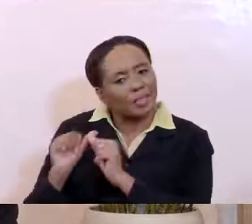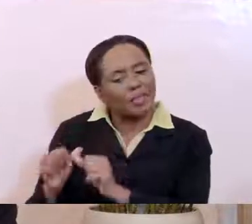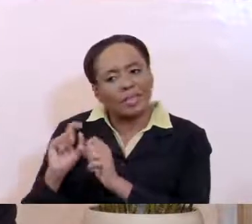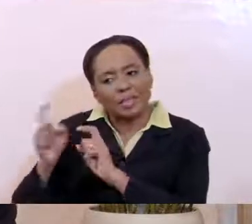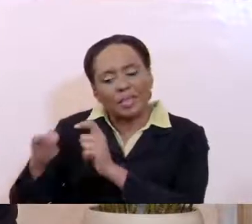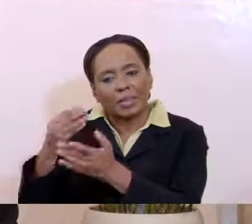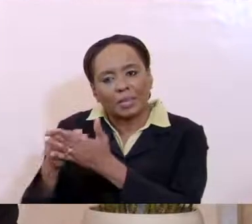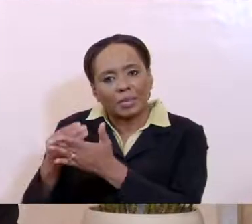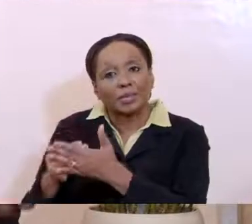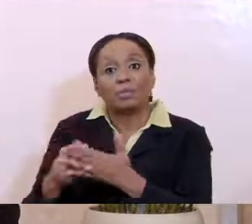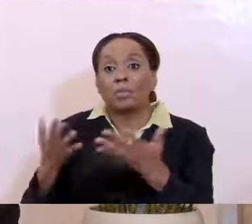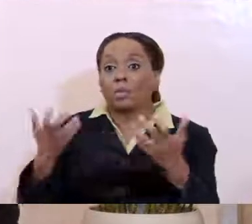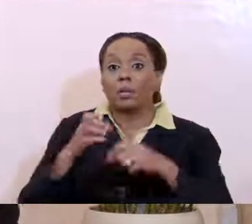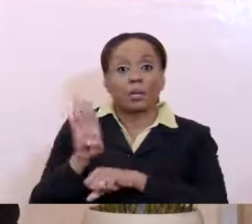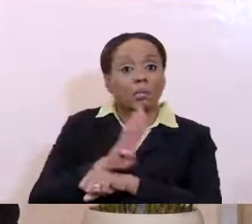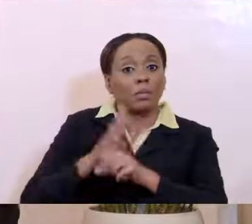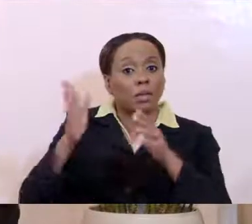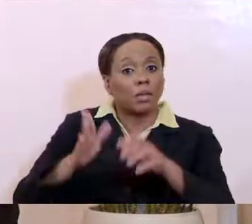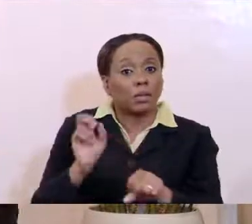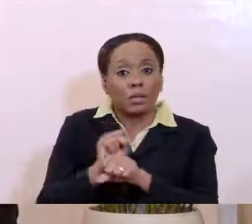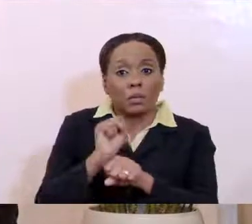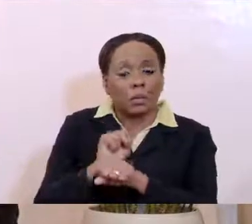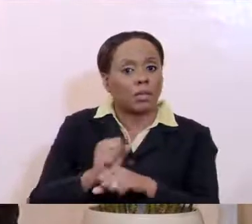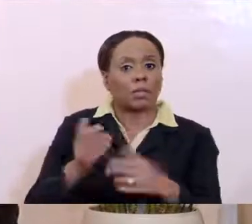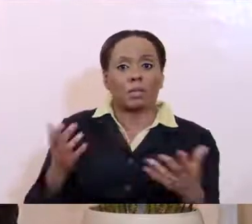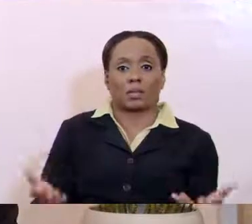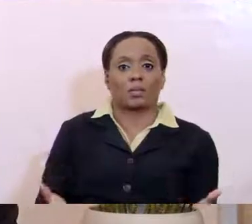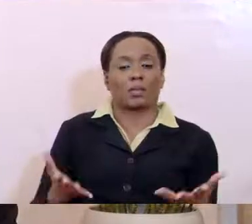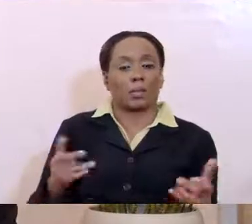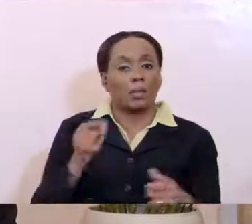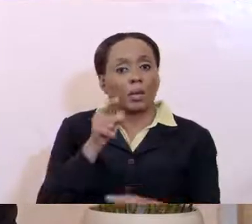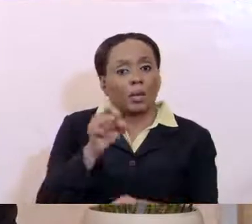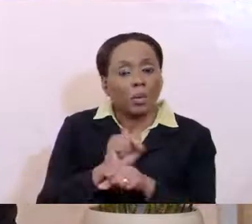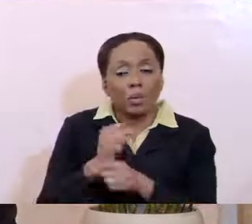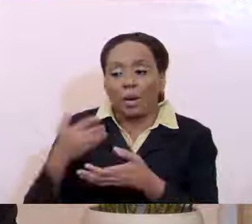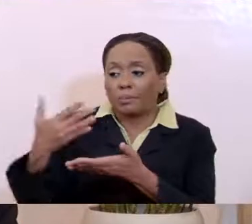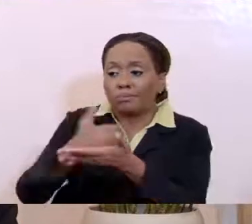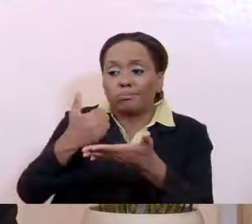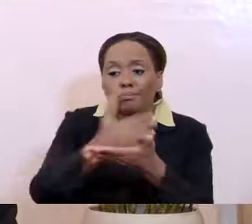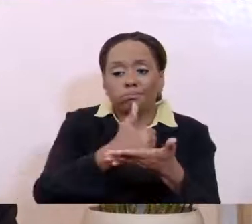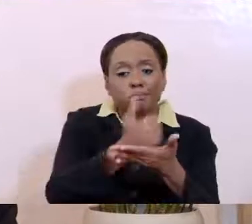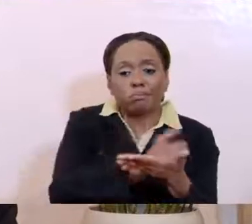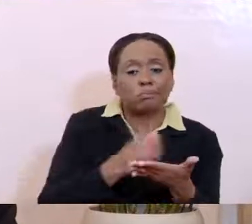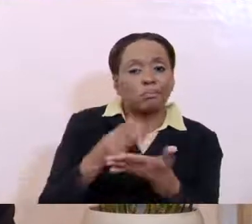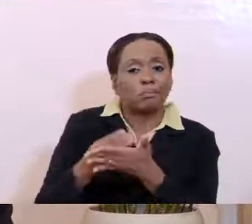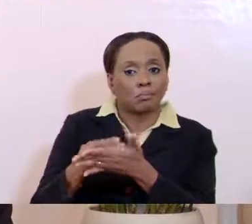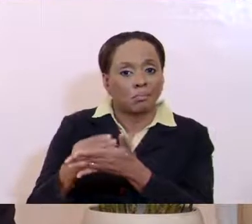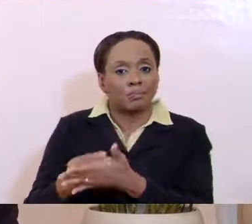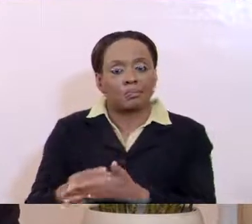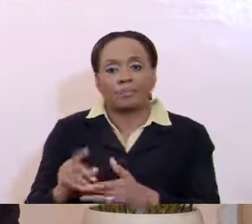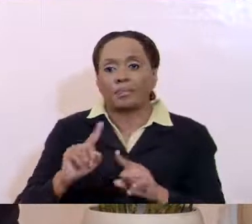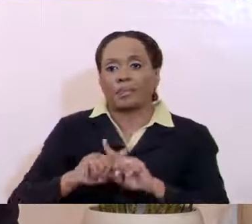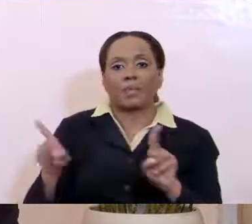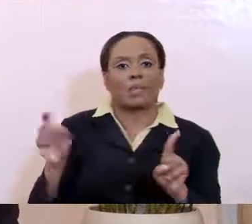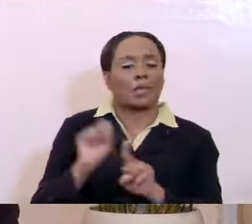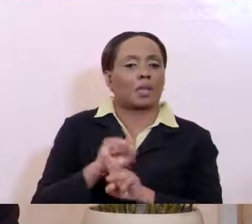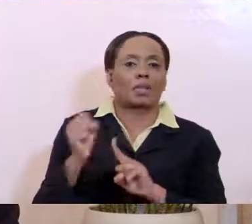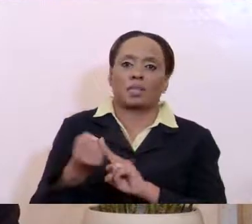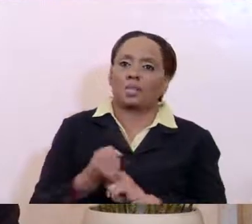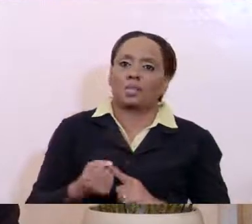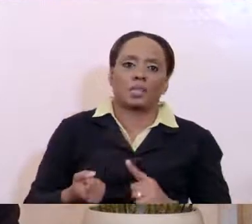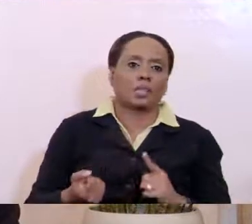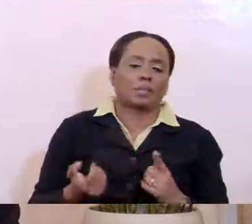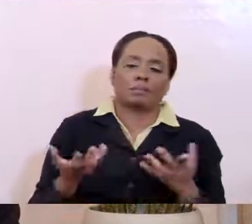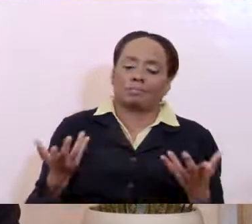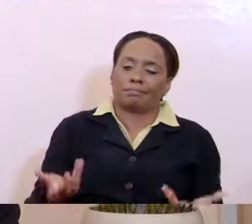We really want Barbadians to get back out to work and to start earning their own dollar. But the situation doesn't obtain. So